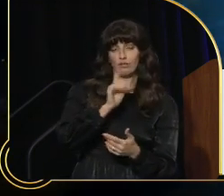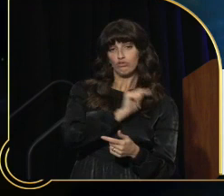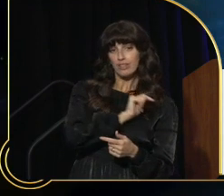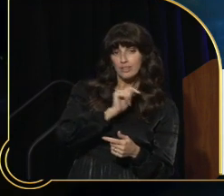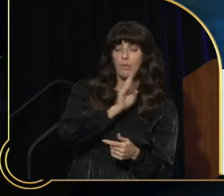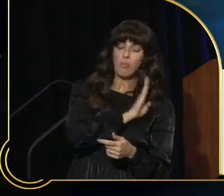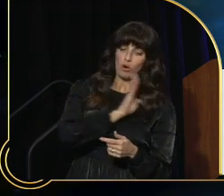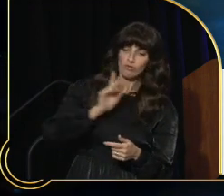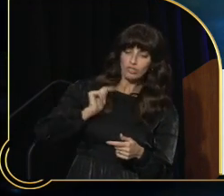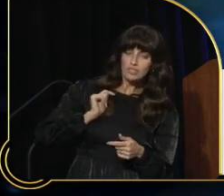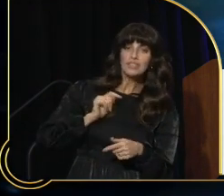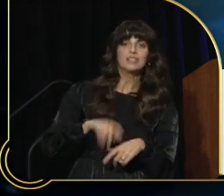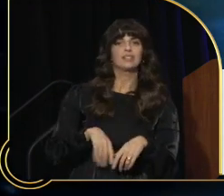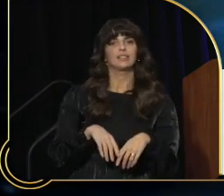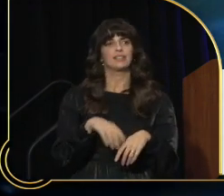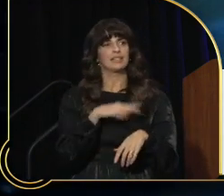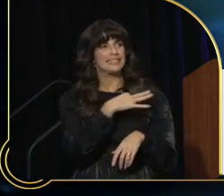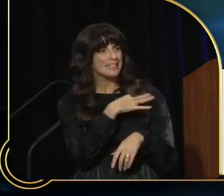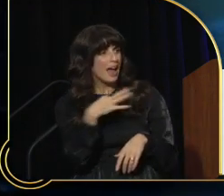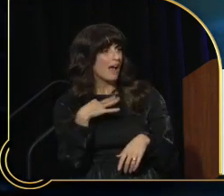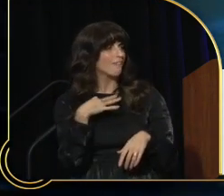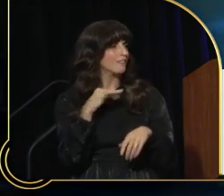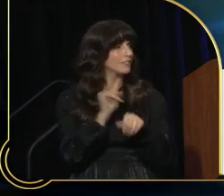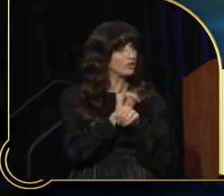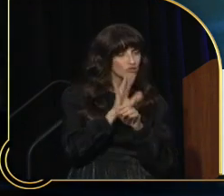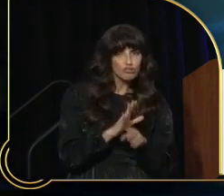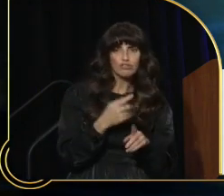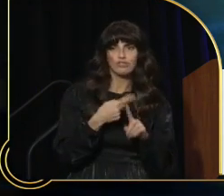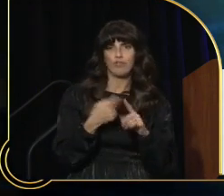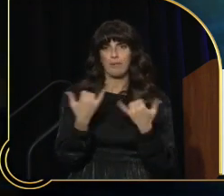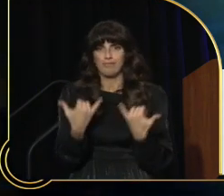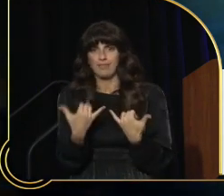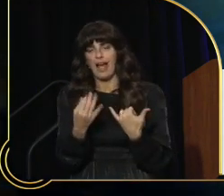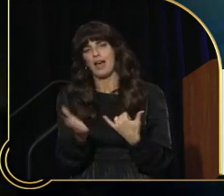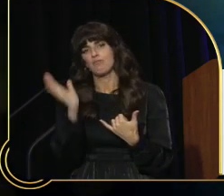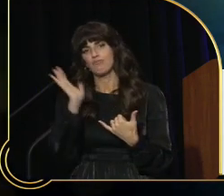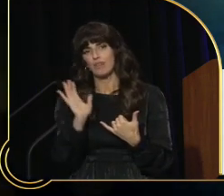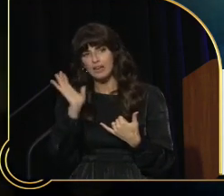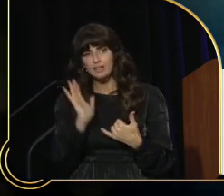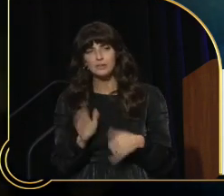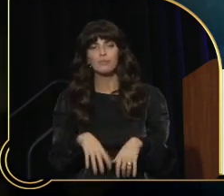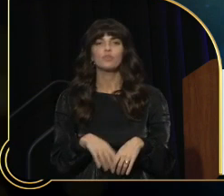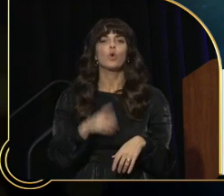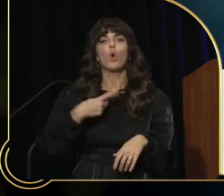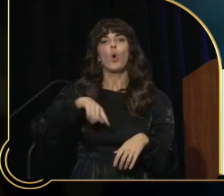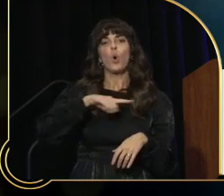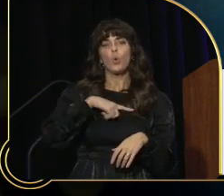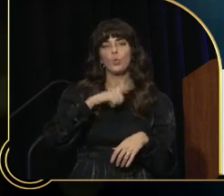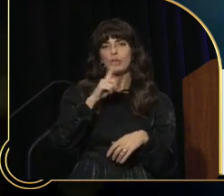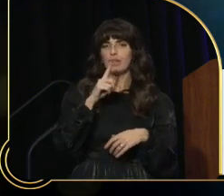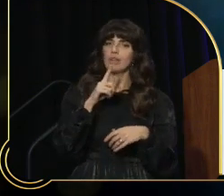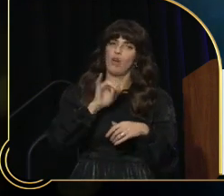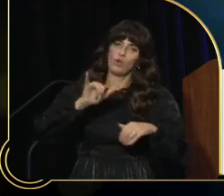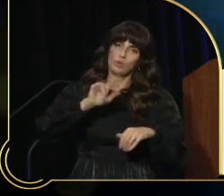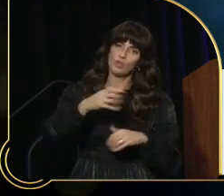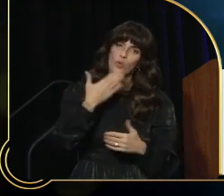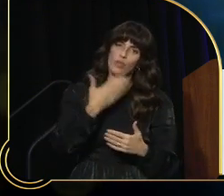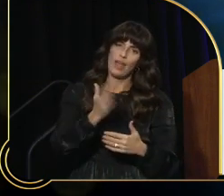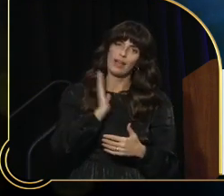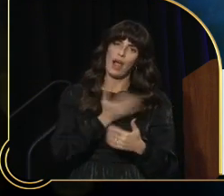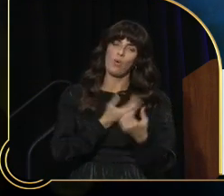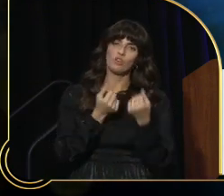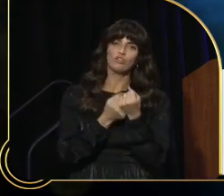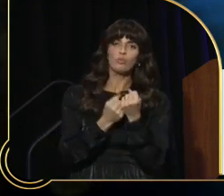and present, many of you are here, and of course, a big thanks to all our supporters. You understand that